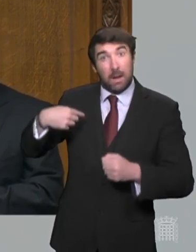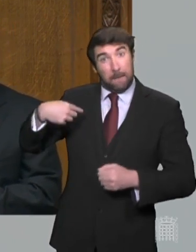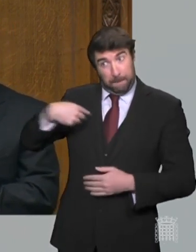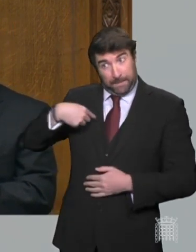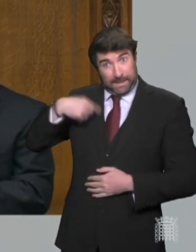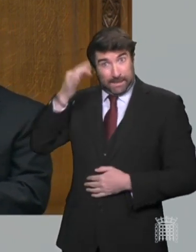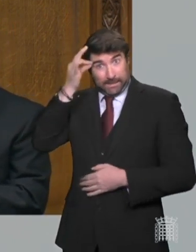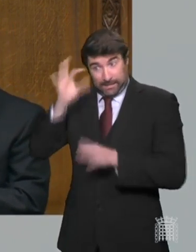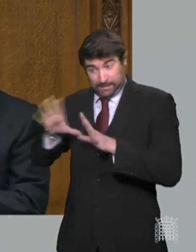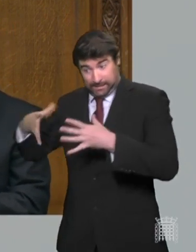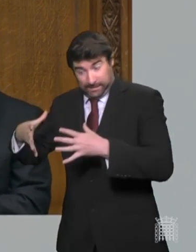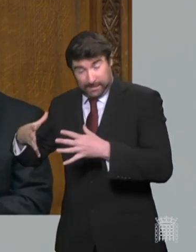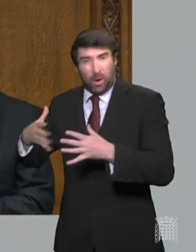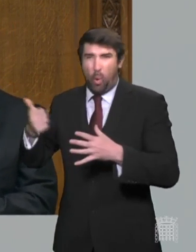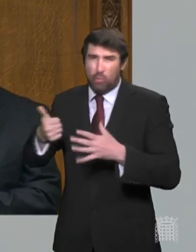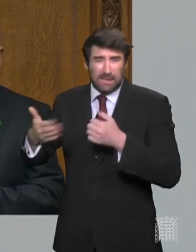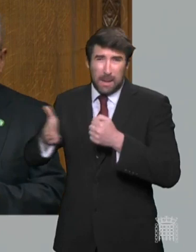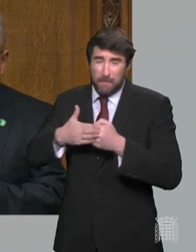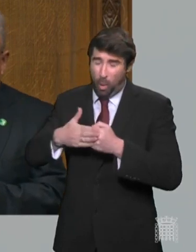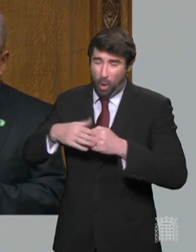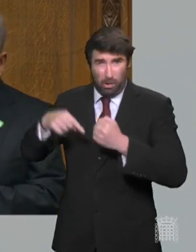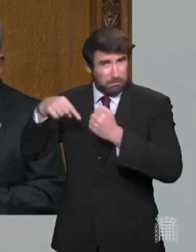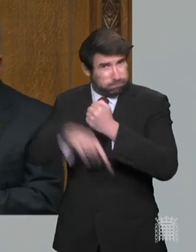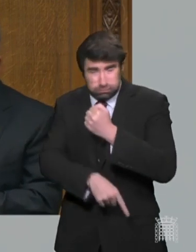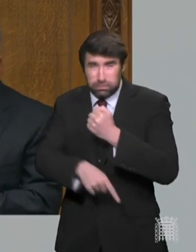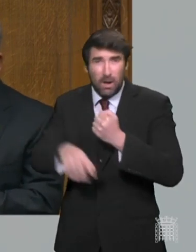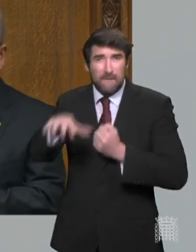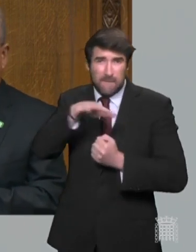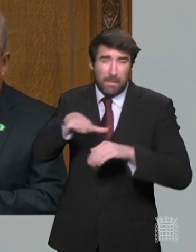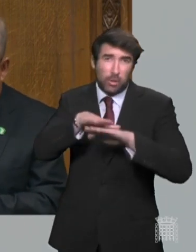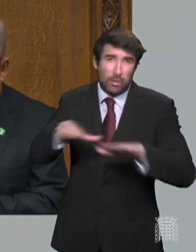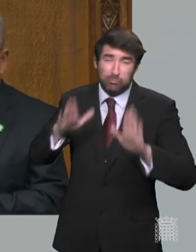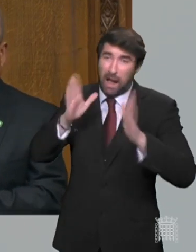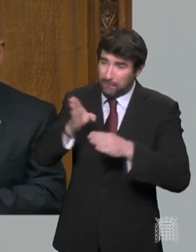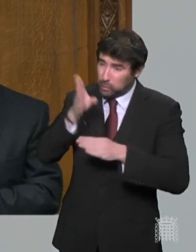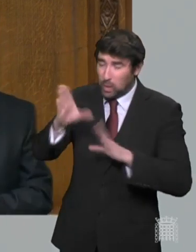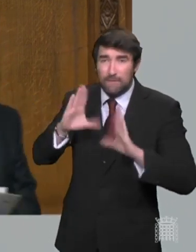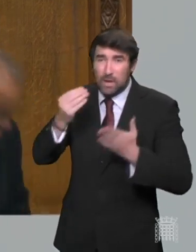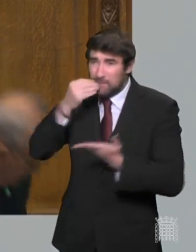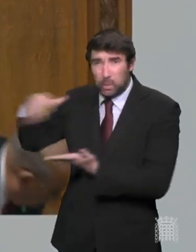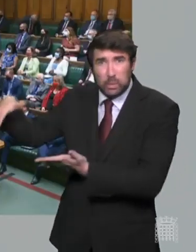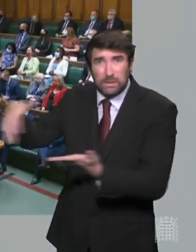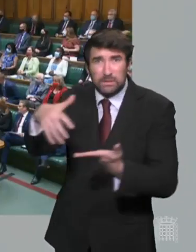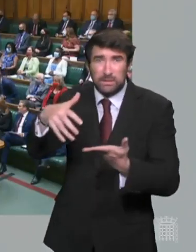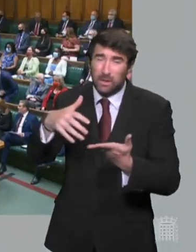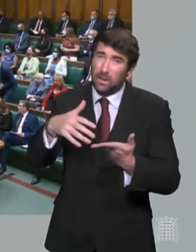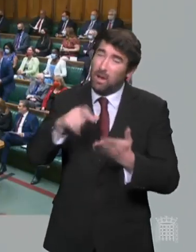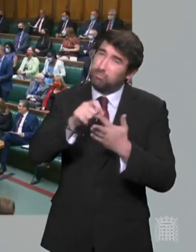alone. Will the Prime Minister concede that the cut to universal credit is wrong, and will he change course?